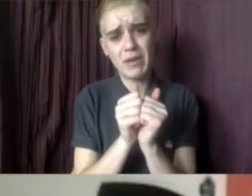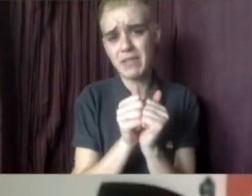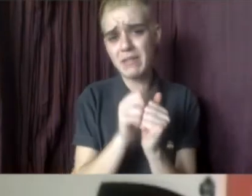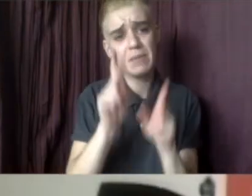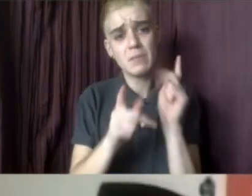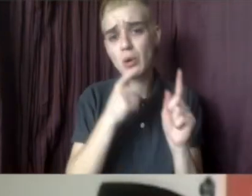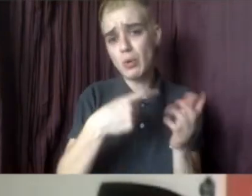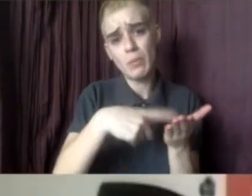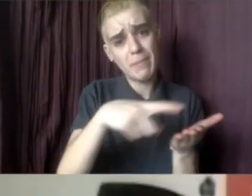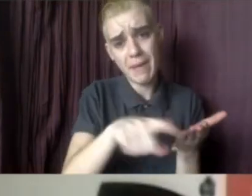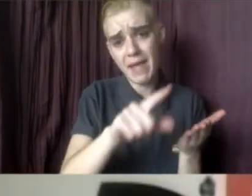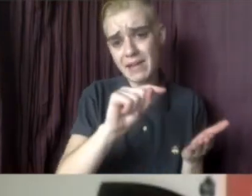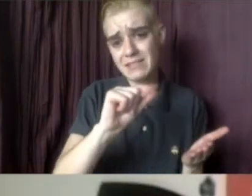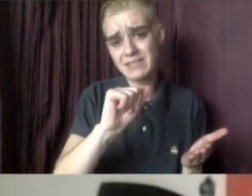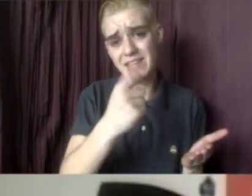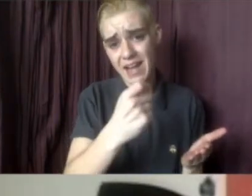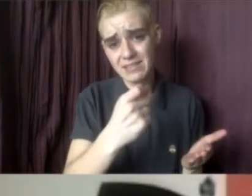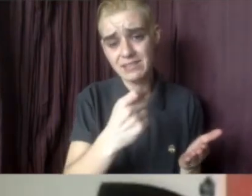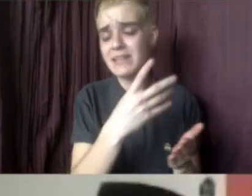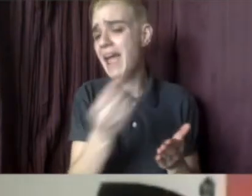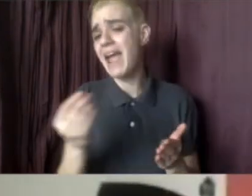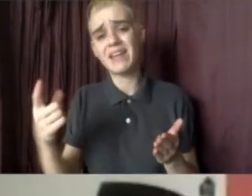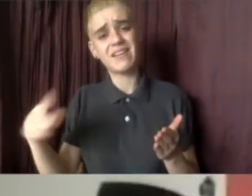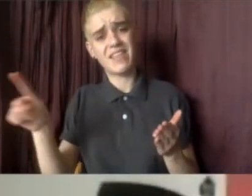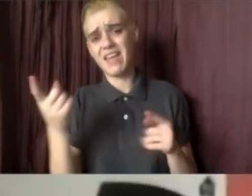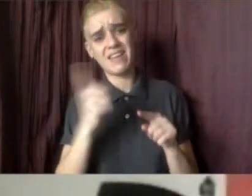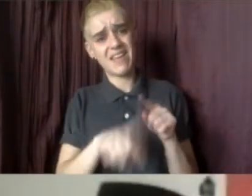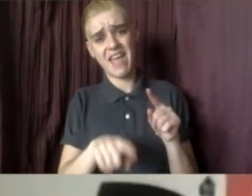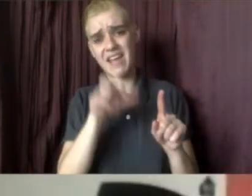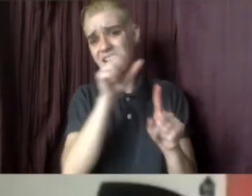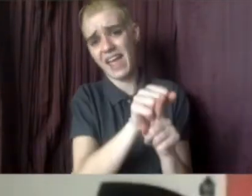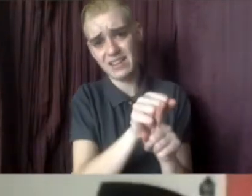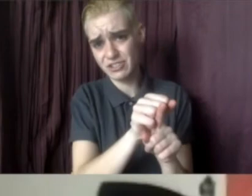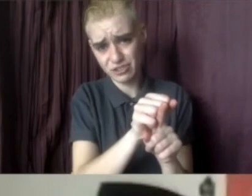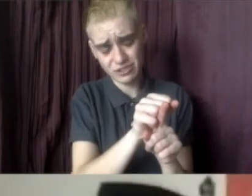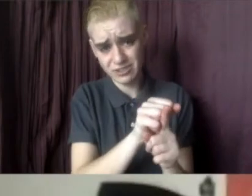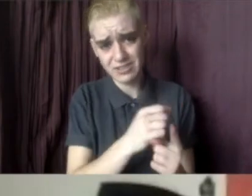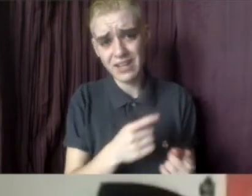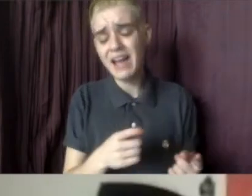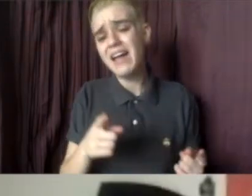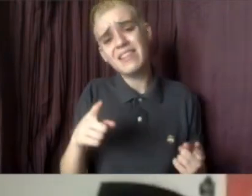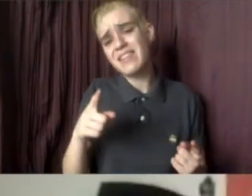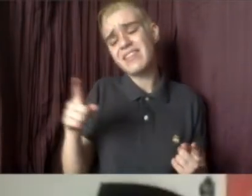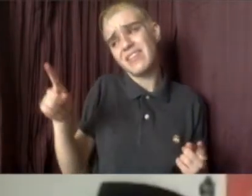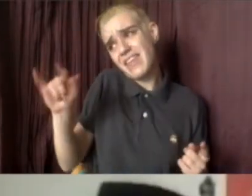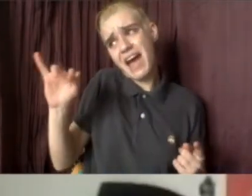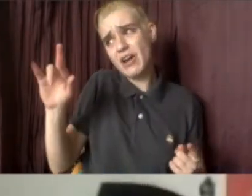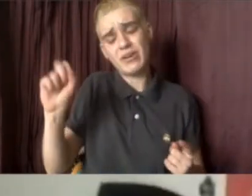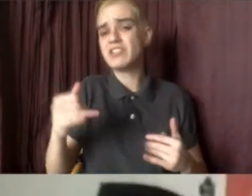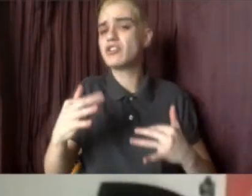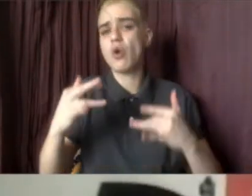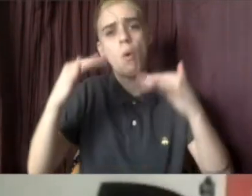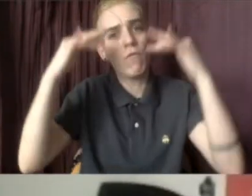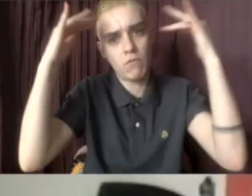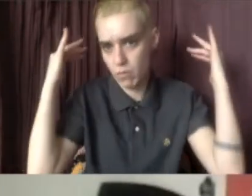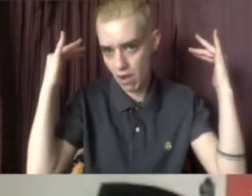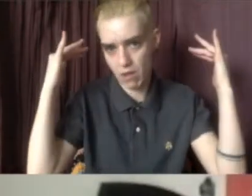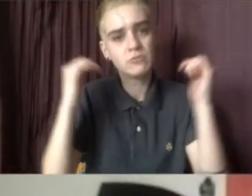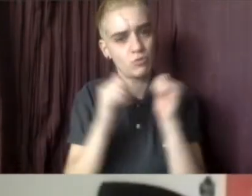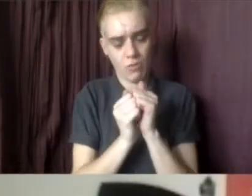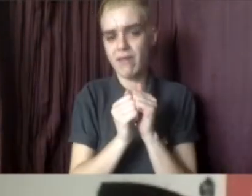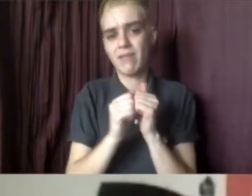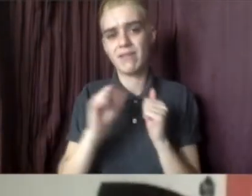is, right, to bring the flock to justice and to equity. And so that should be at the center, but make it part